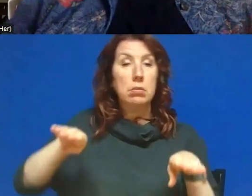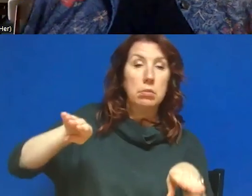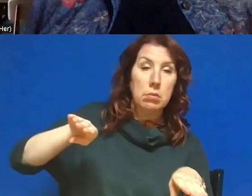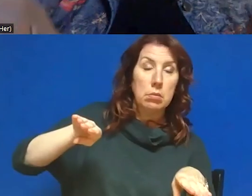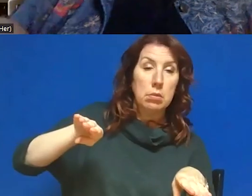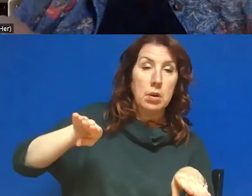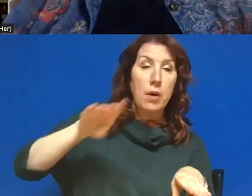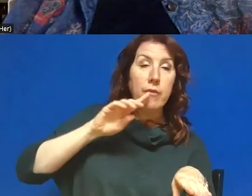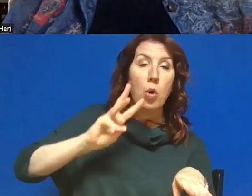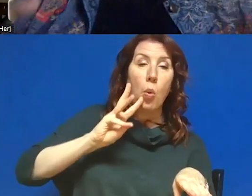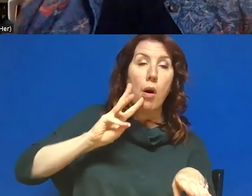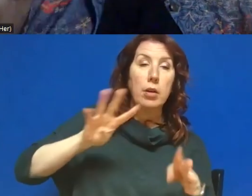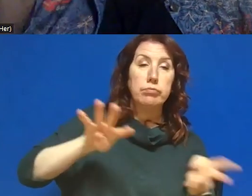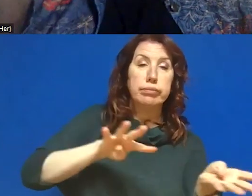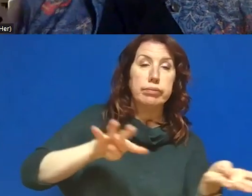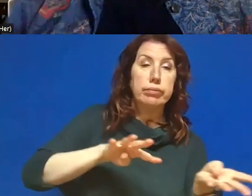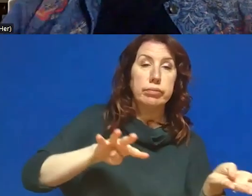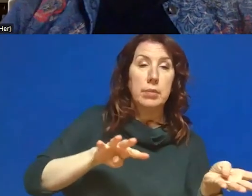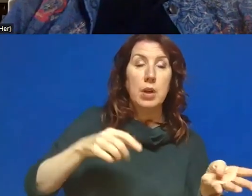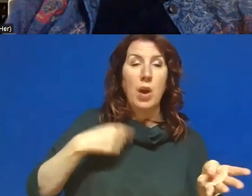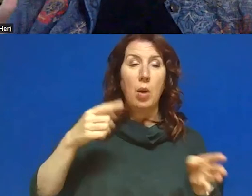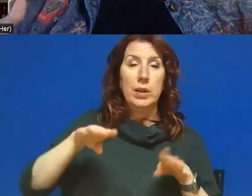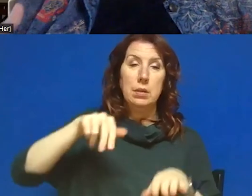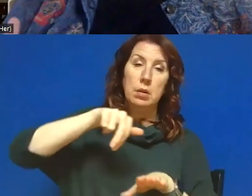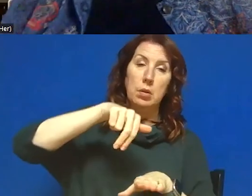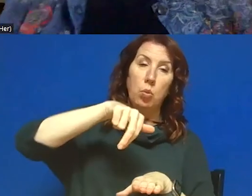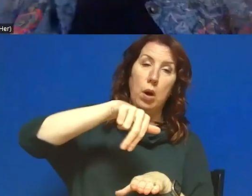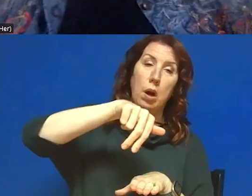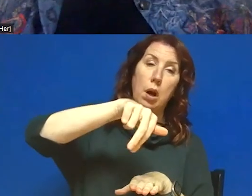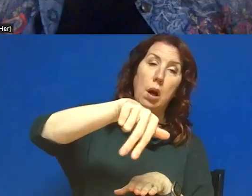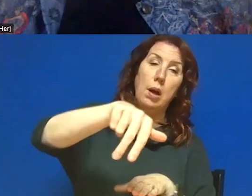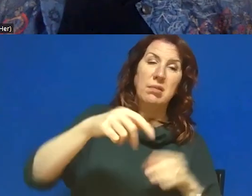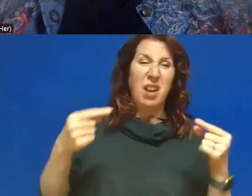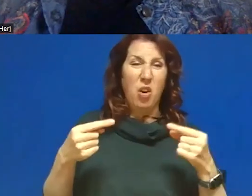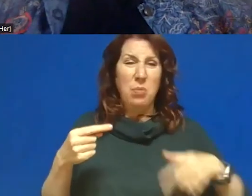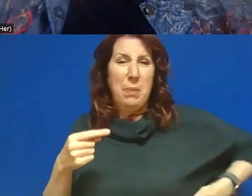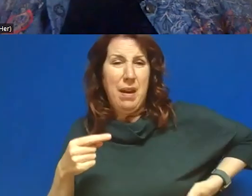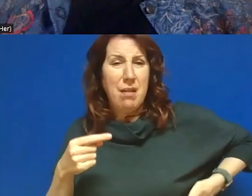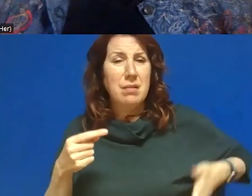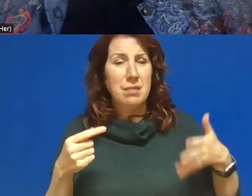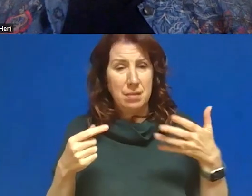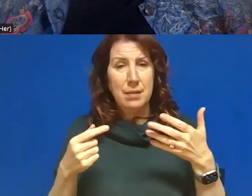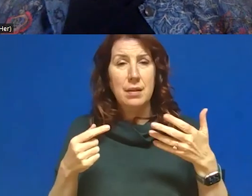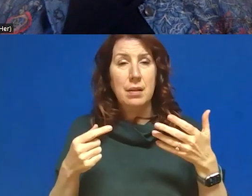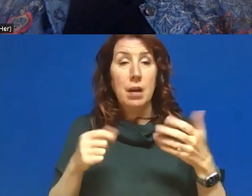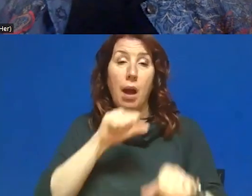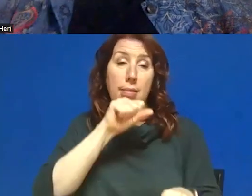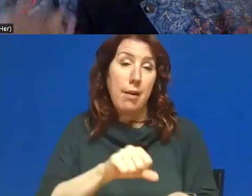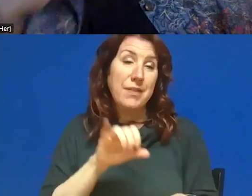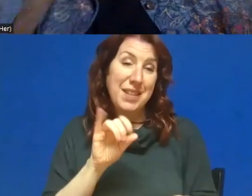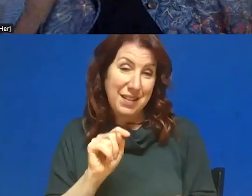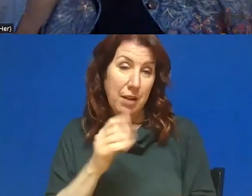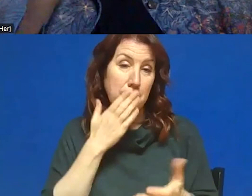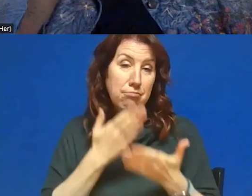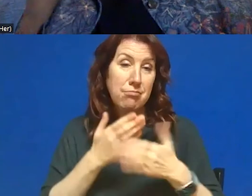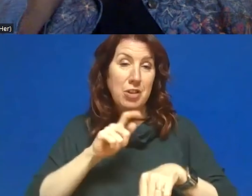drainage. And so I was always walking at an angle, which hurt my back so bad. But I loved it. I had a really good time.